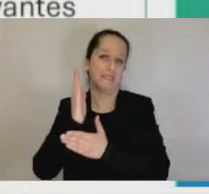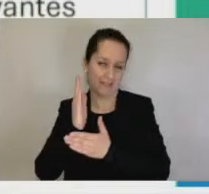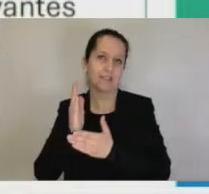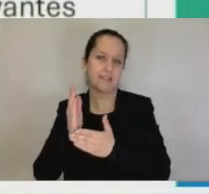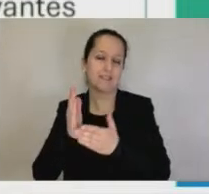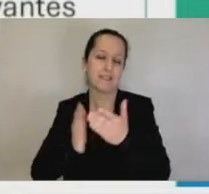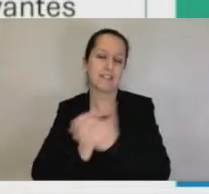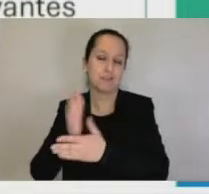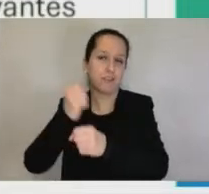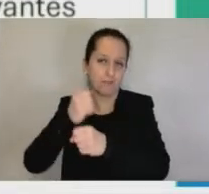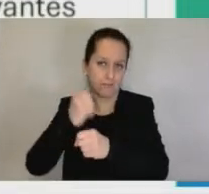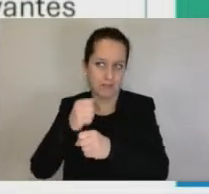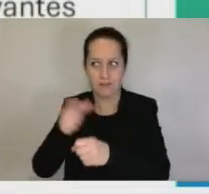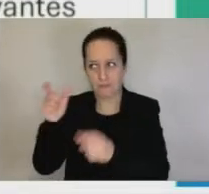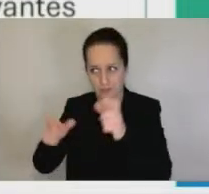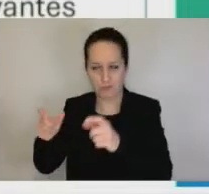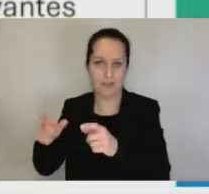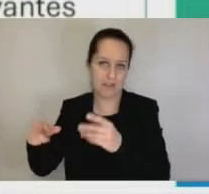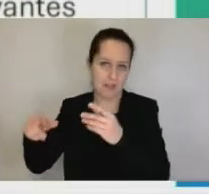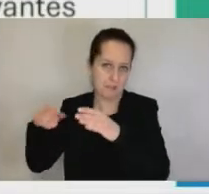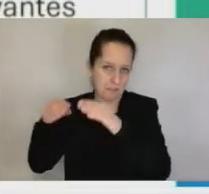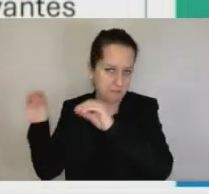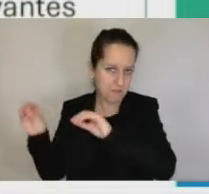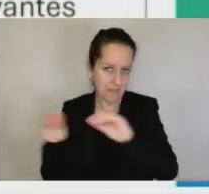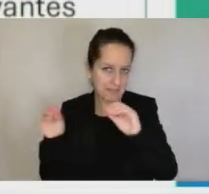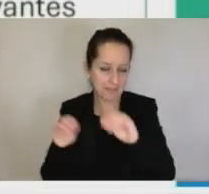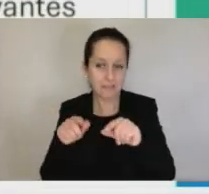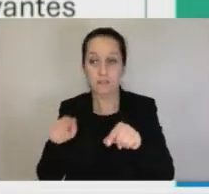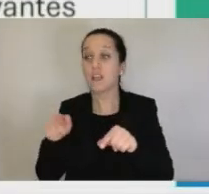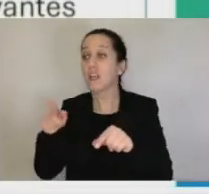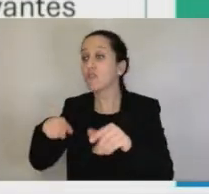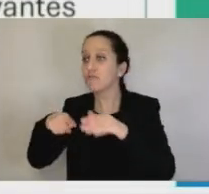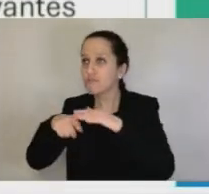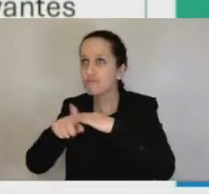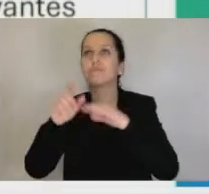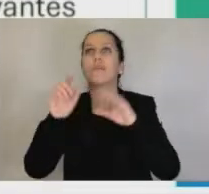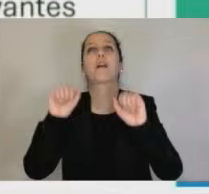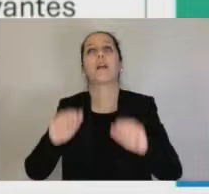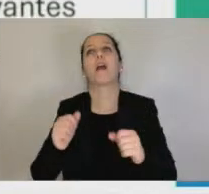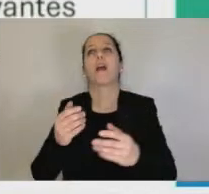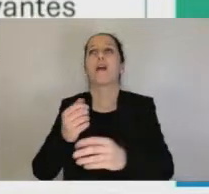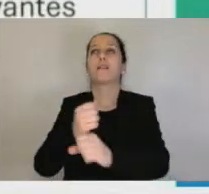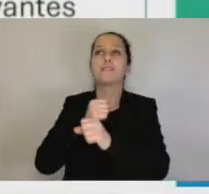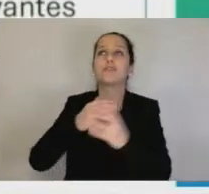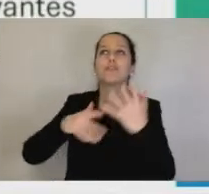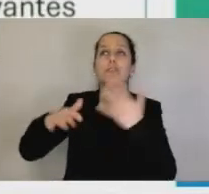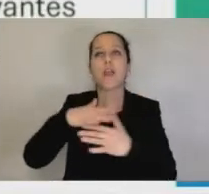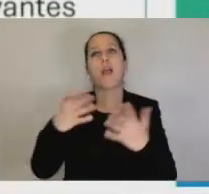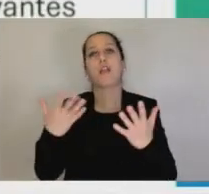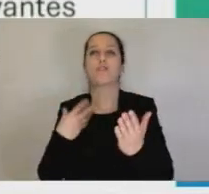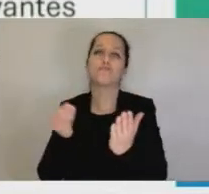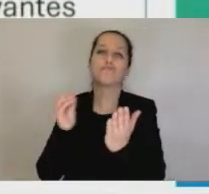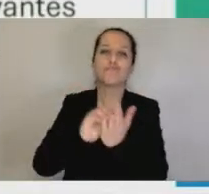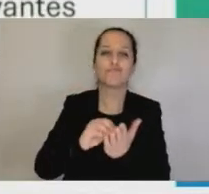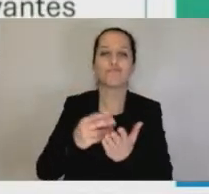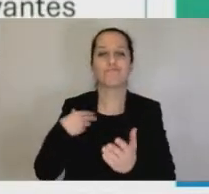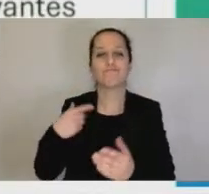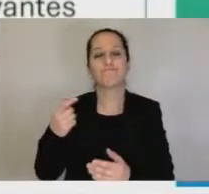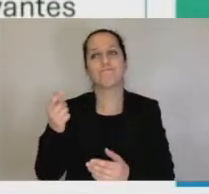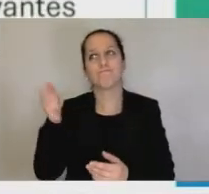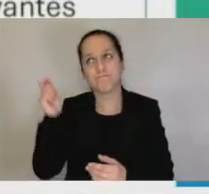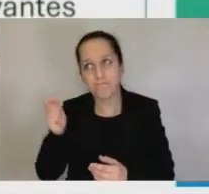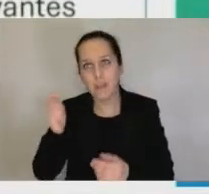rights, labor ministries, and others, and facilitating access to Social Security,